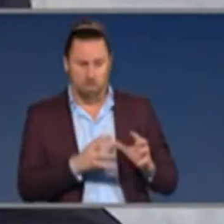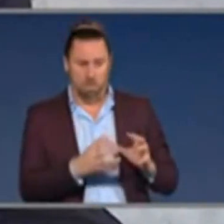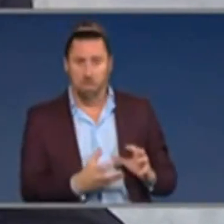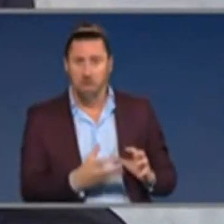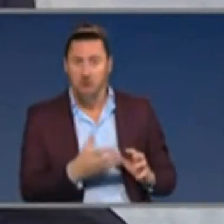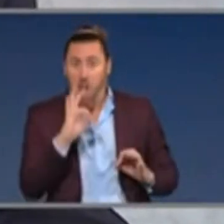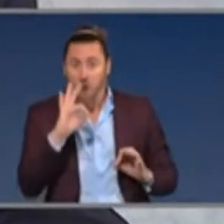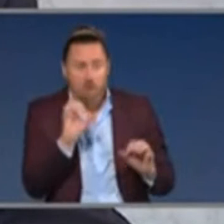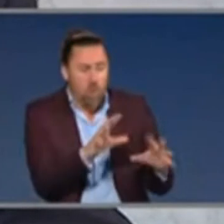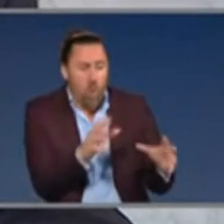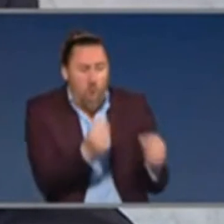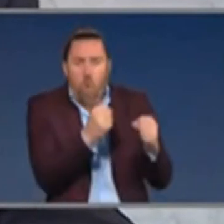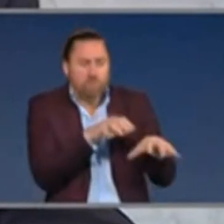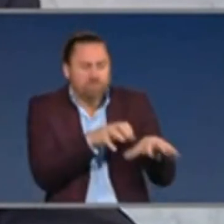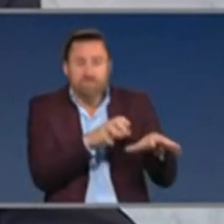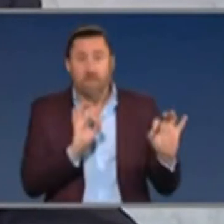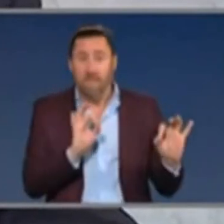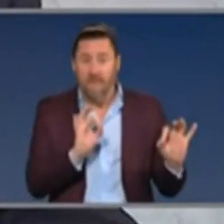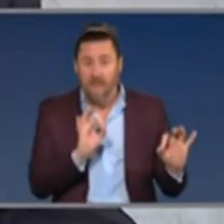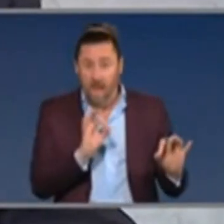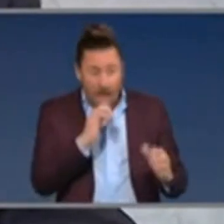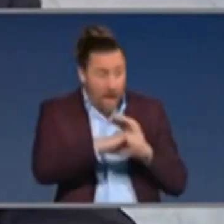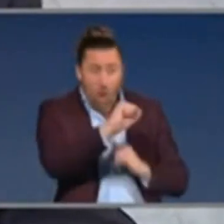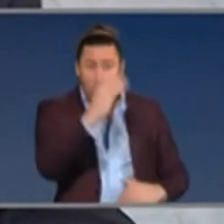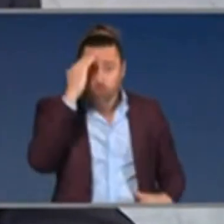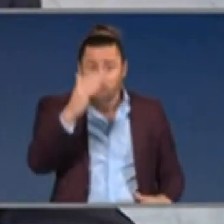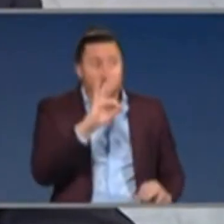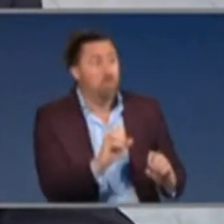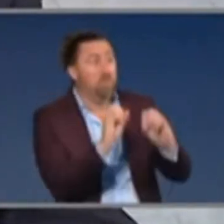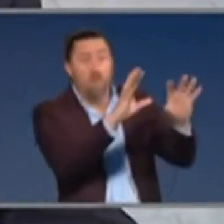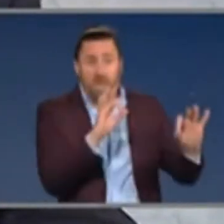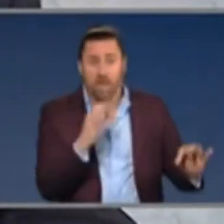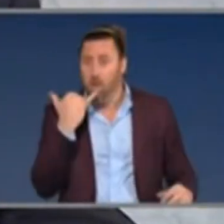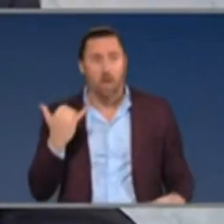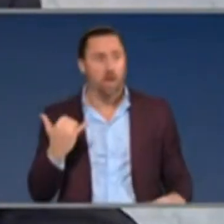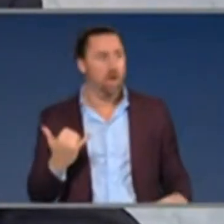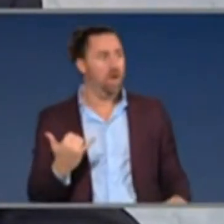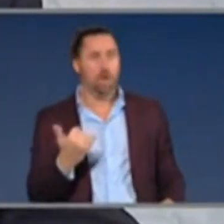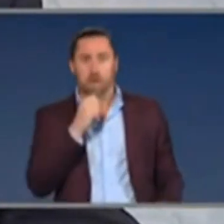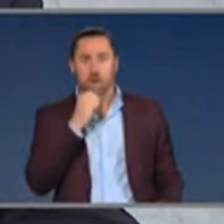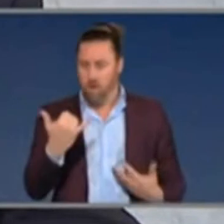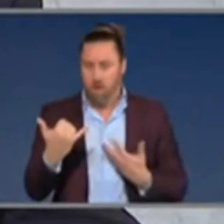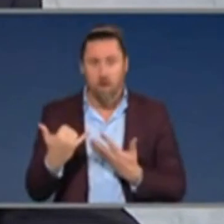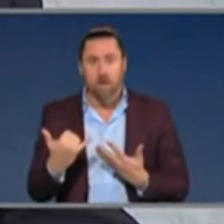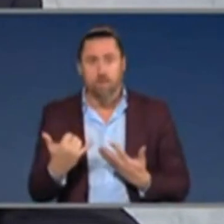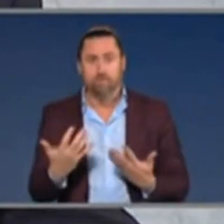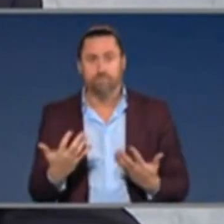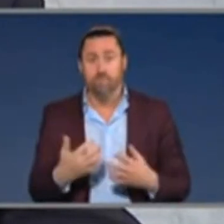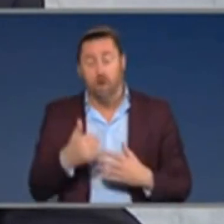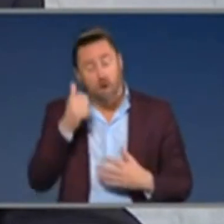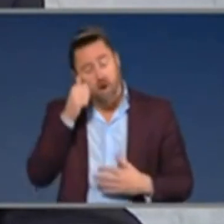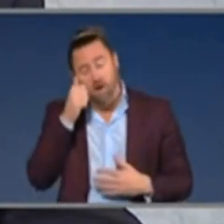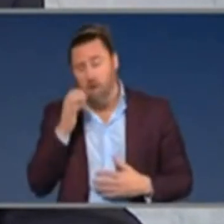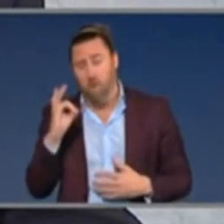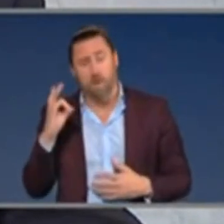distressing situations that I was referring to earlier in the week, and they are incredibly distressing. And they are the product